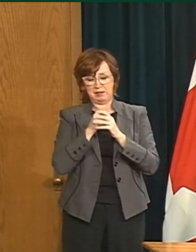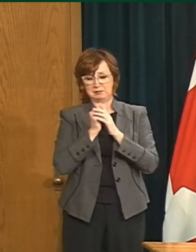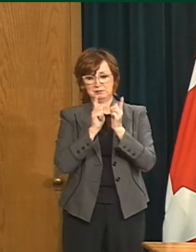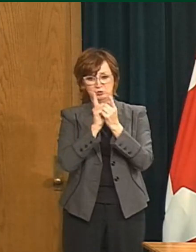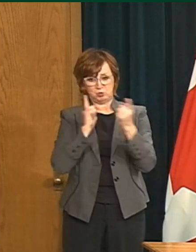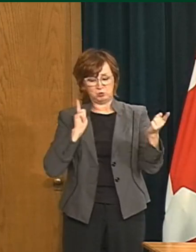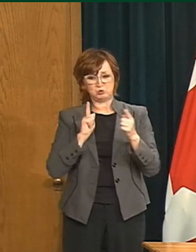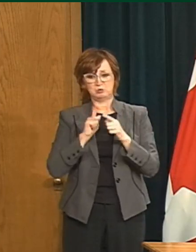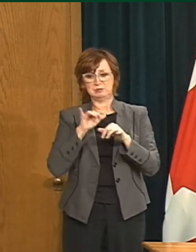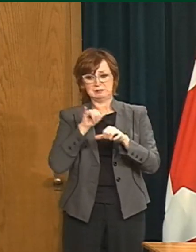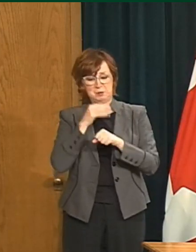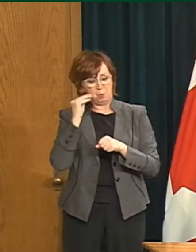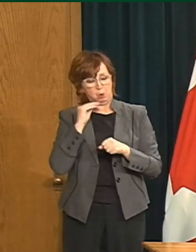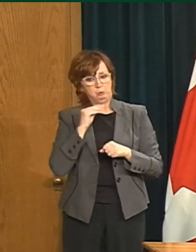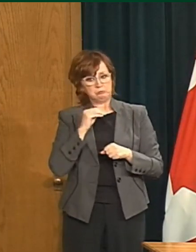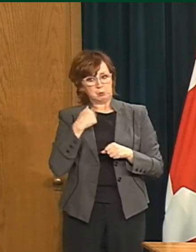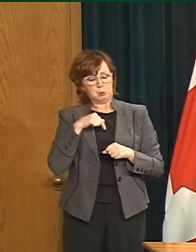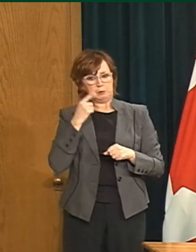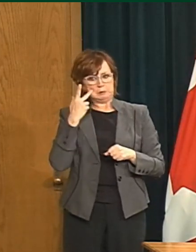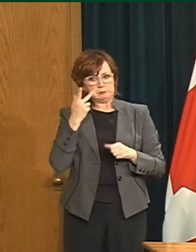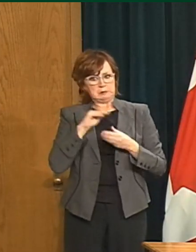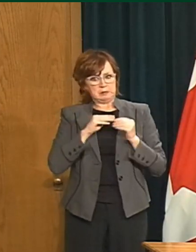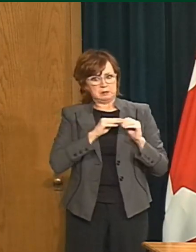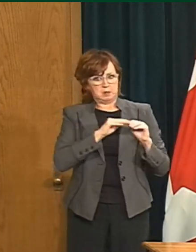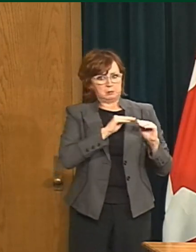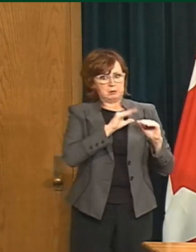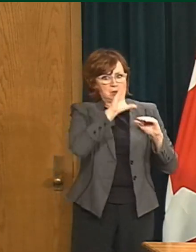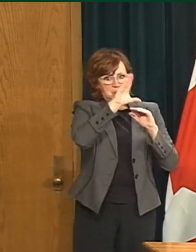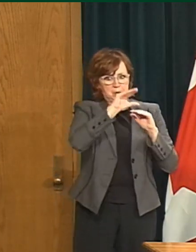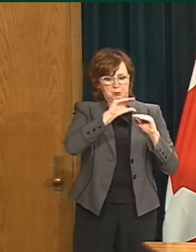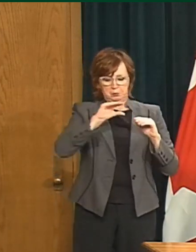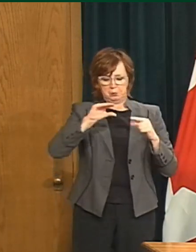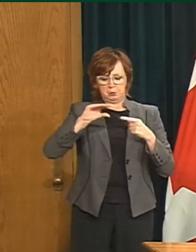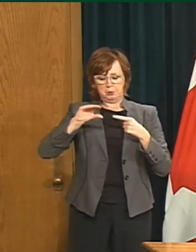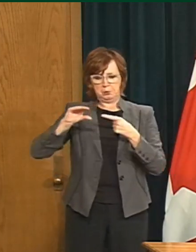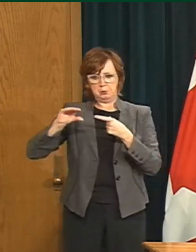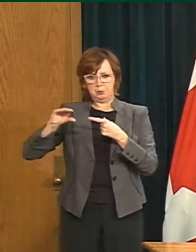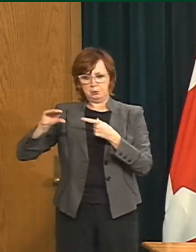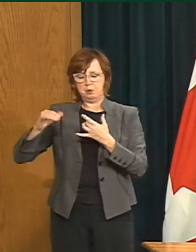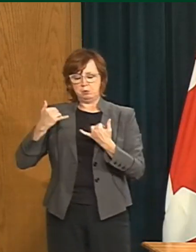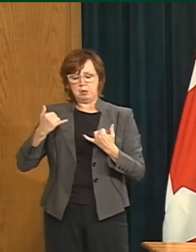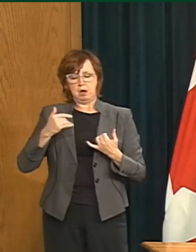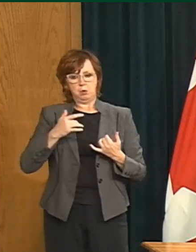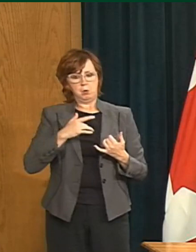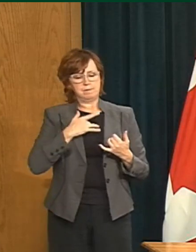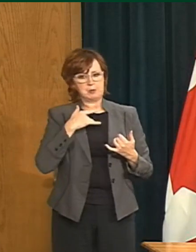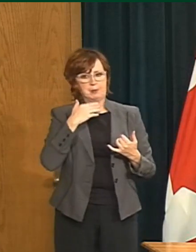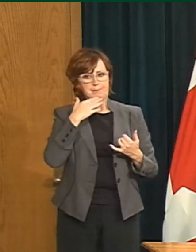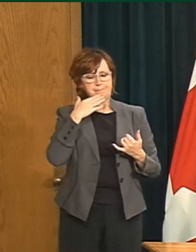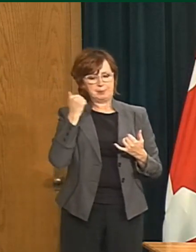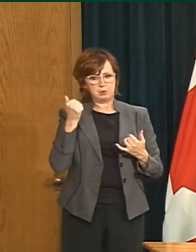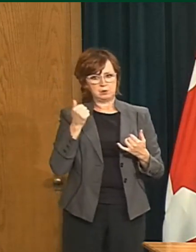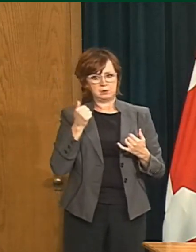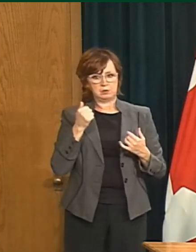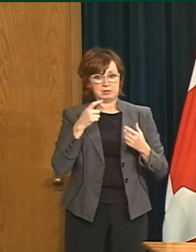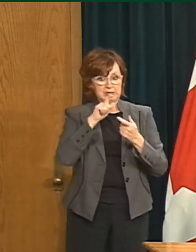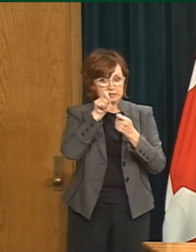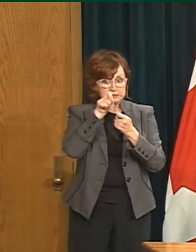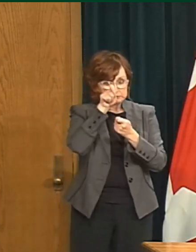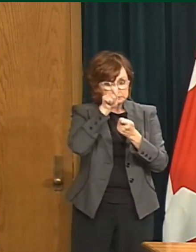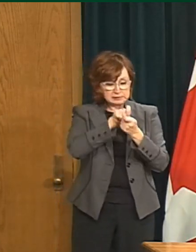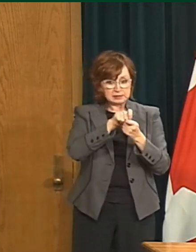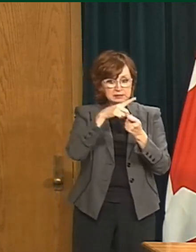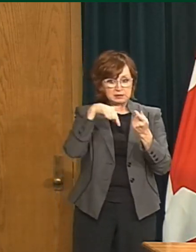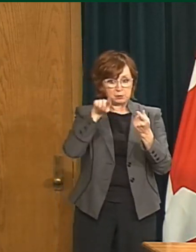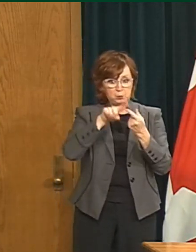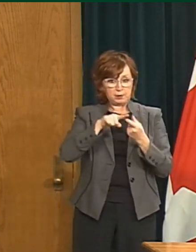our efforts to flatten that curve. So I don't know what the parameters would be today on when we would begin to lift restrictions, but